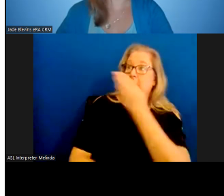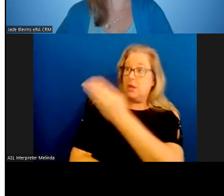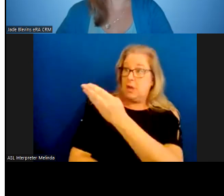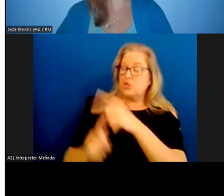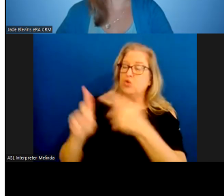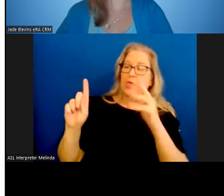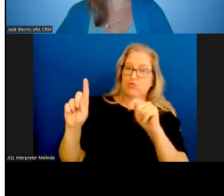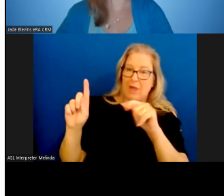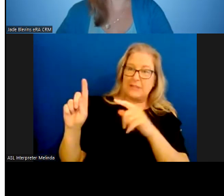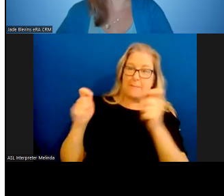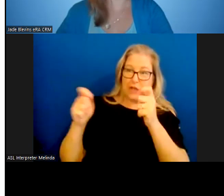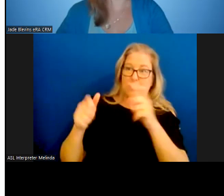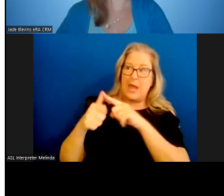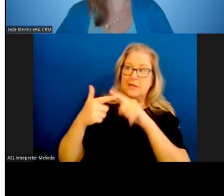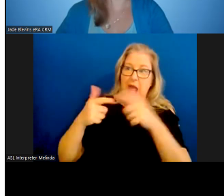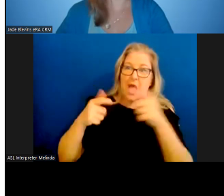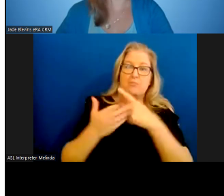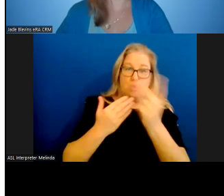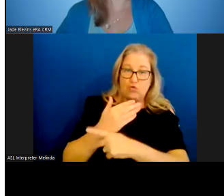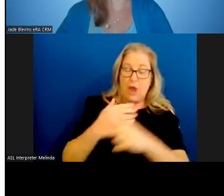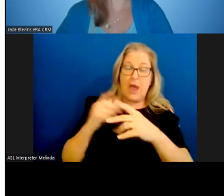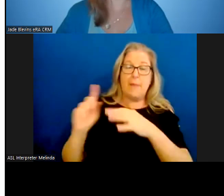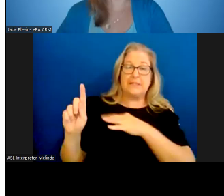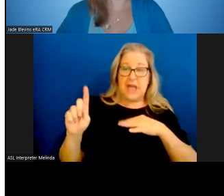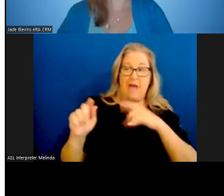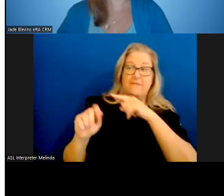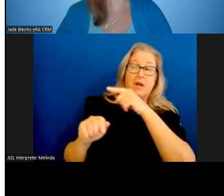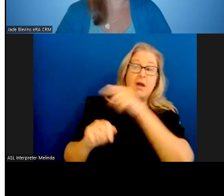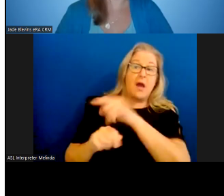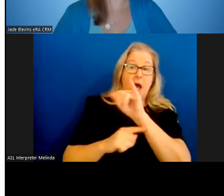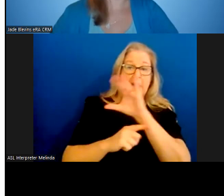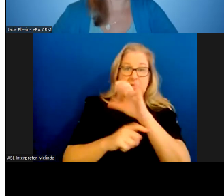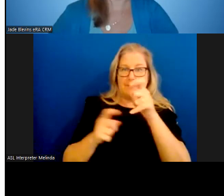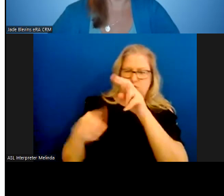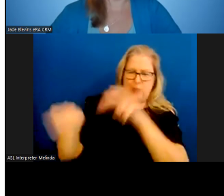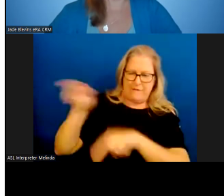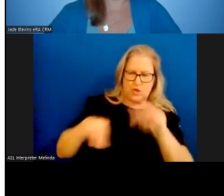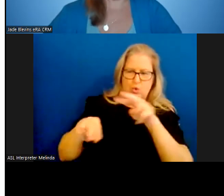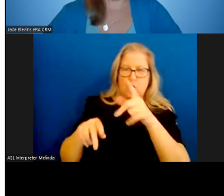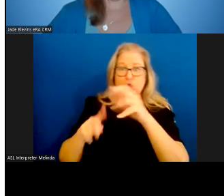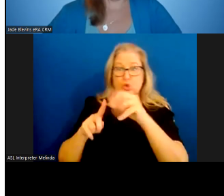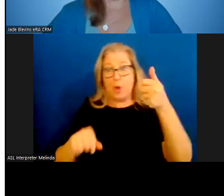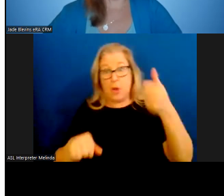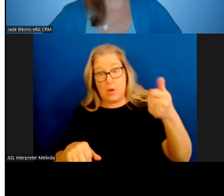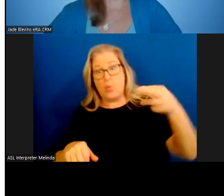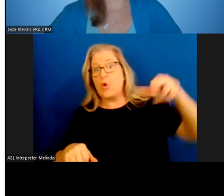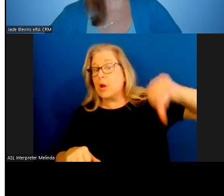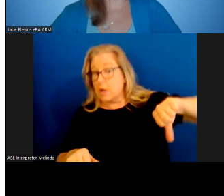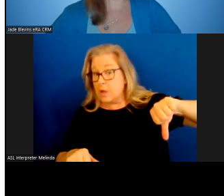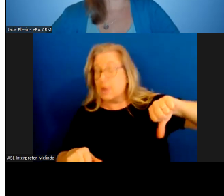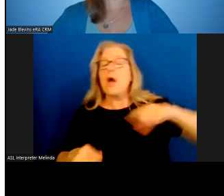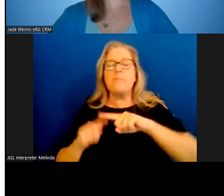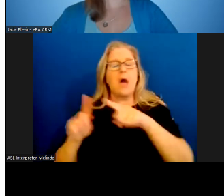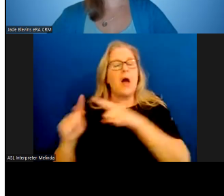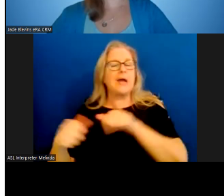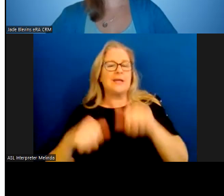your program staff, and they're going to review. It's going to be up to the IC to review and approve or deny this request. But it does give you the ability